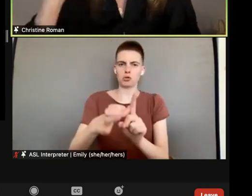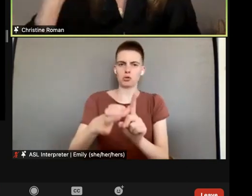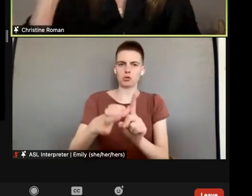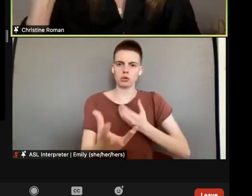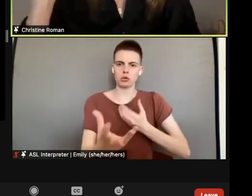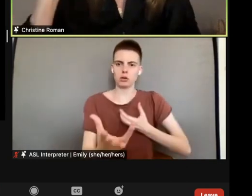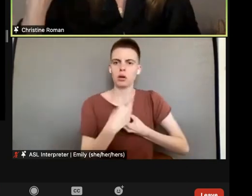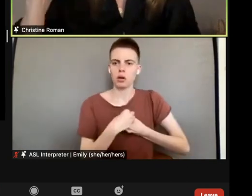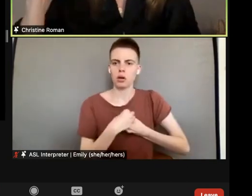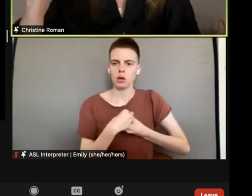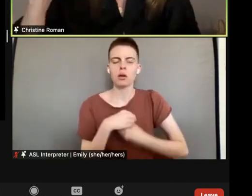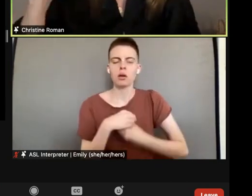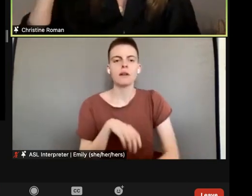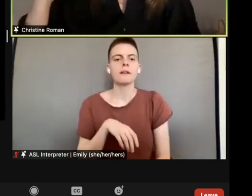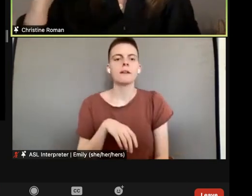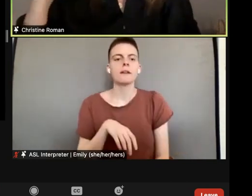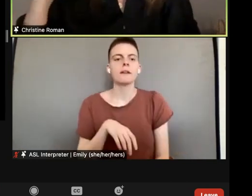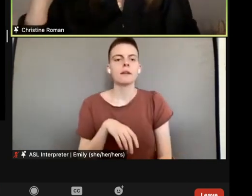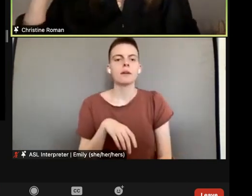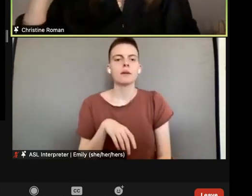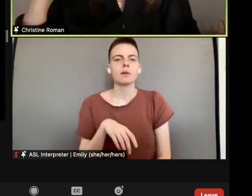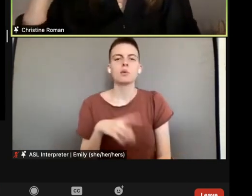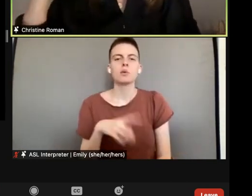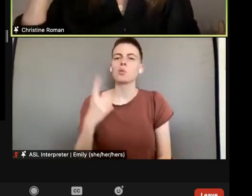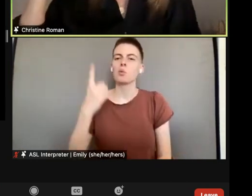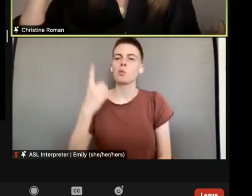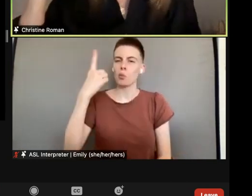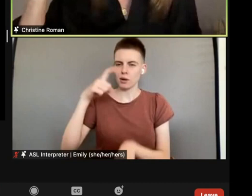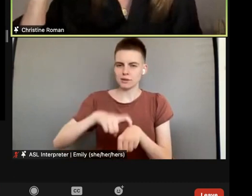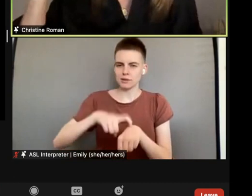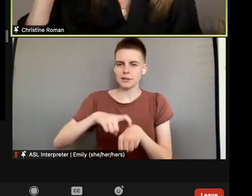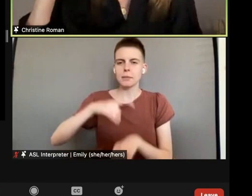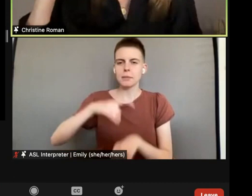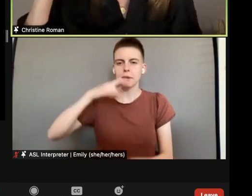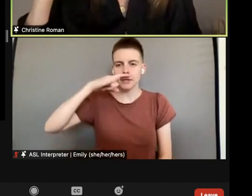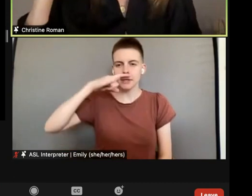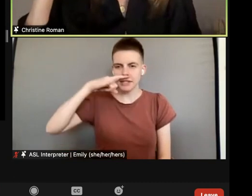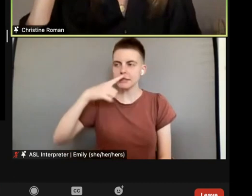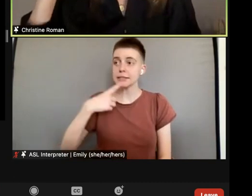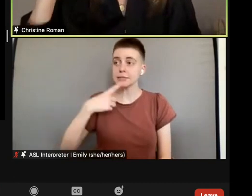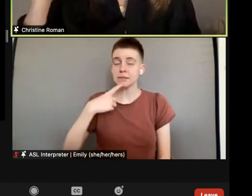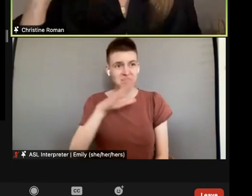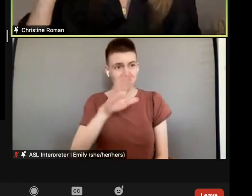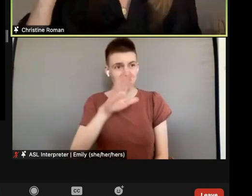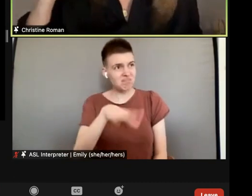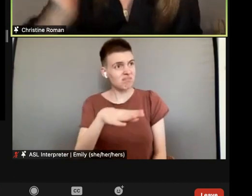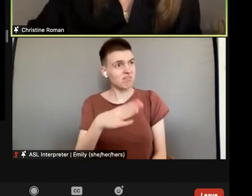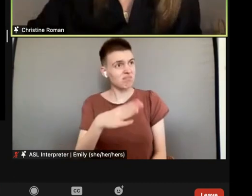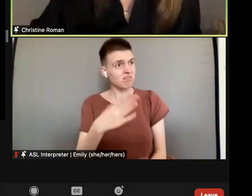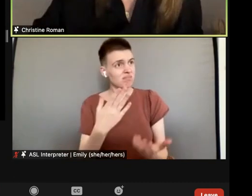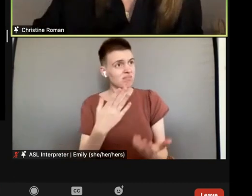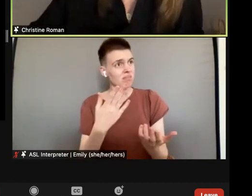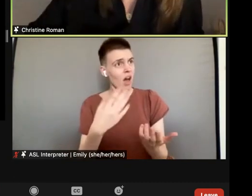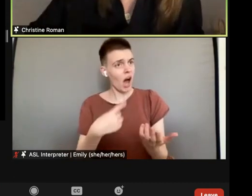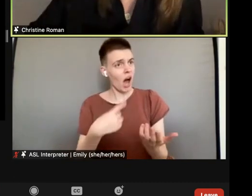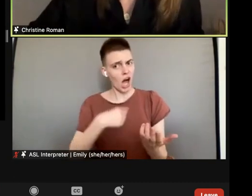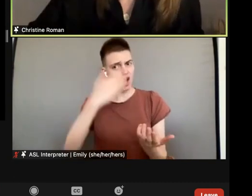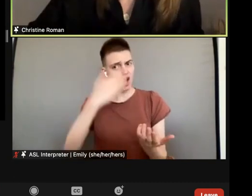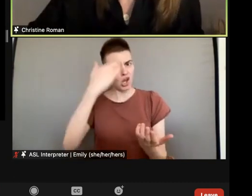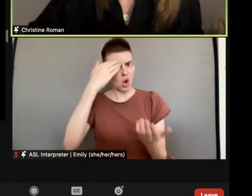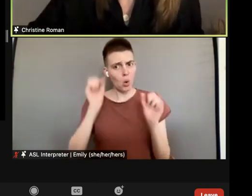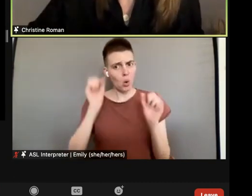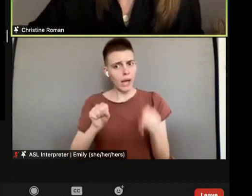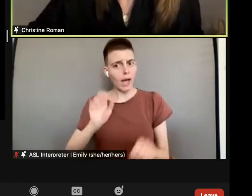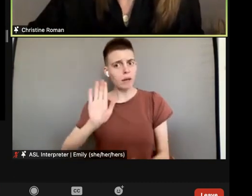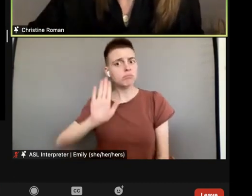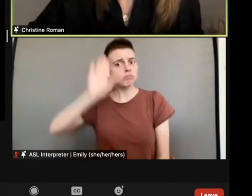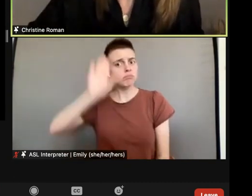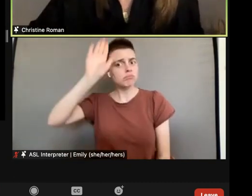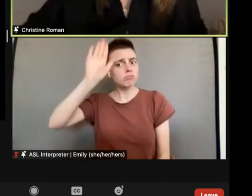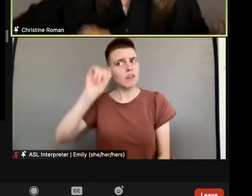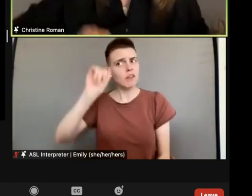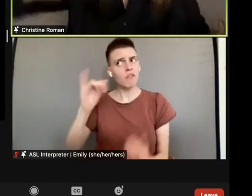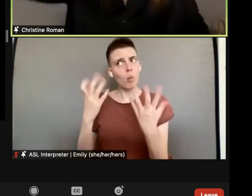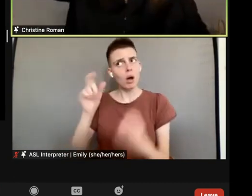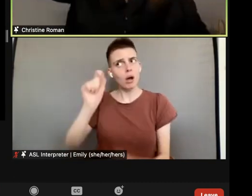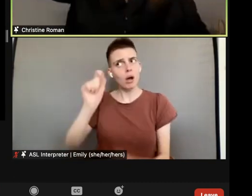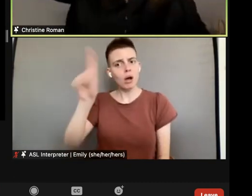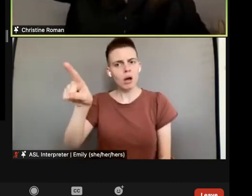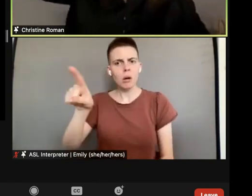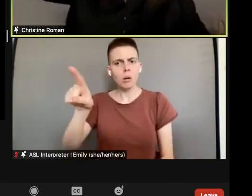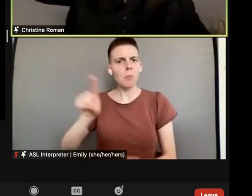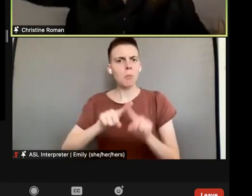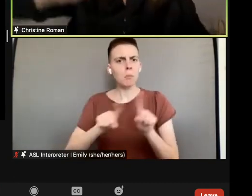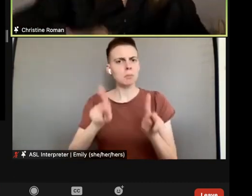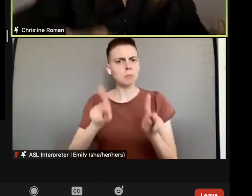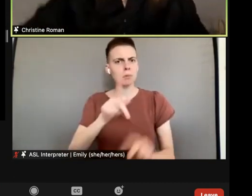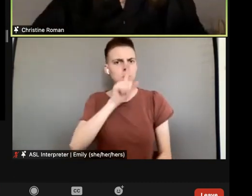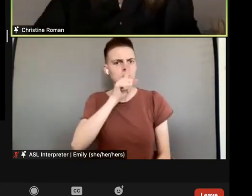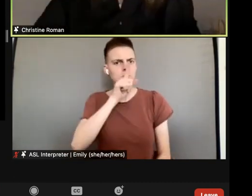I know one child told me, I know to raise my hand to ask a question, but no one ever told me to put it back down. So he's just